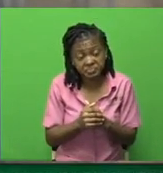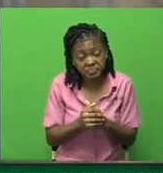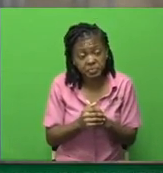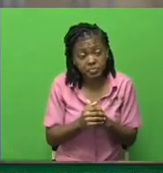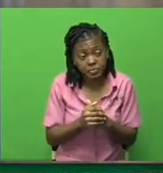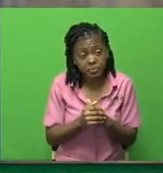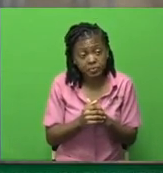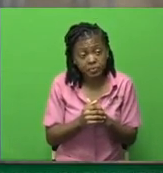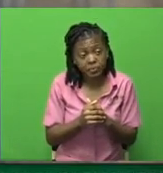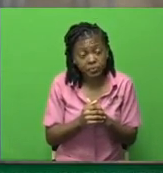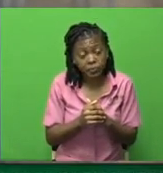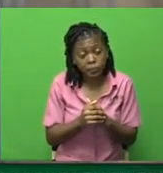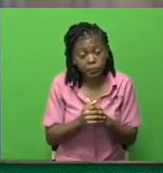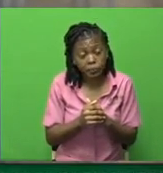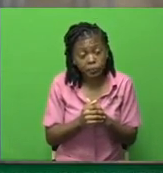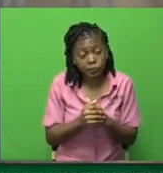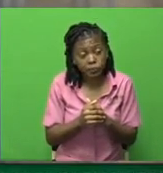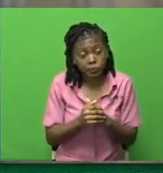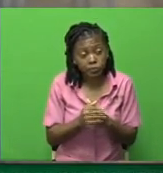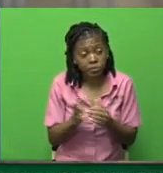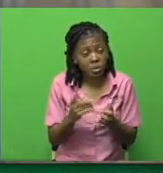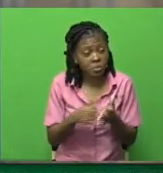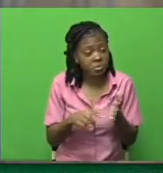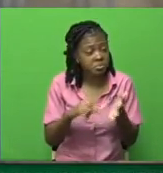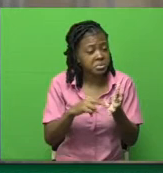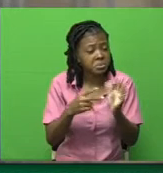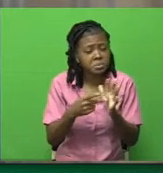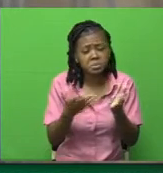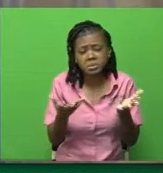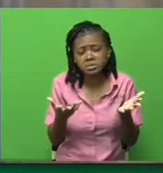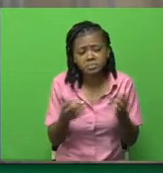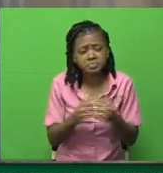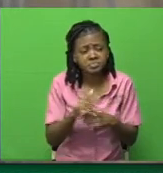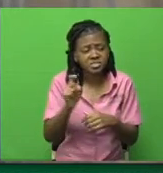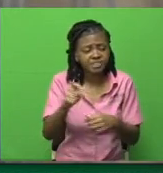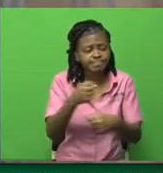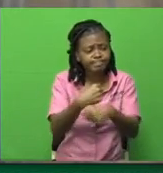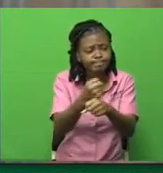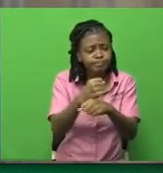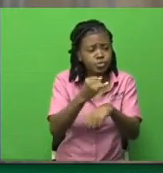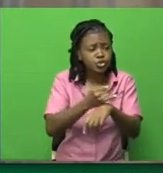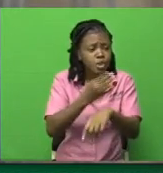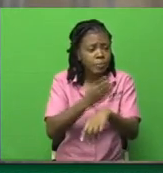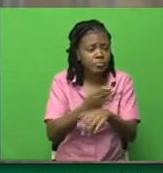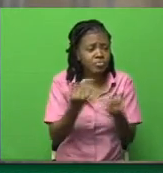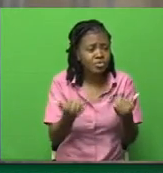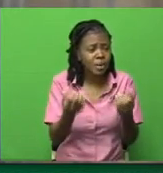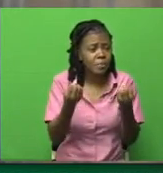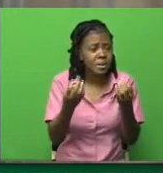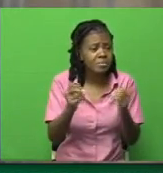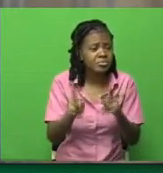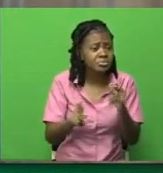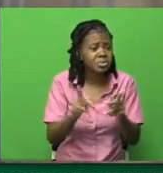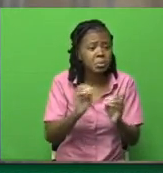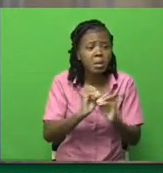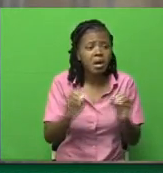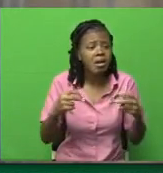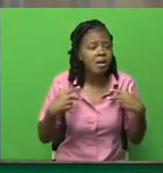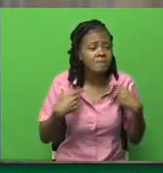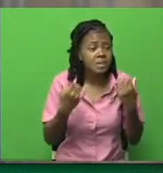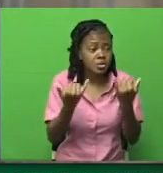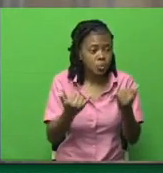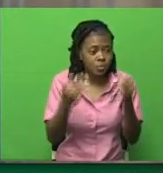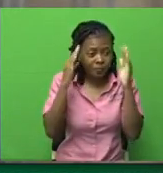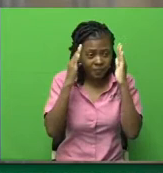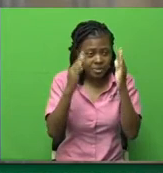what does all of this mean at the end of today's about Job Creations about joblessness I don't know to the issue of unemployment there